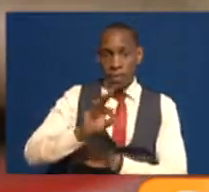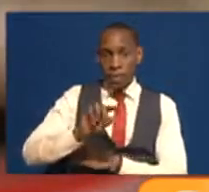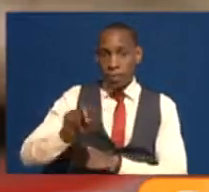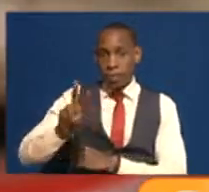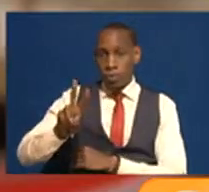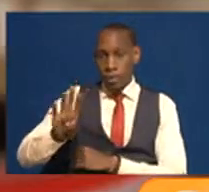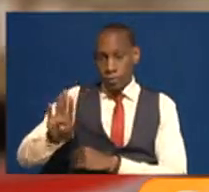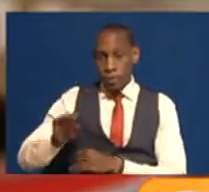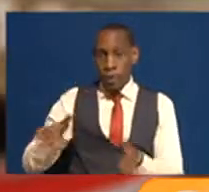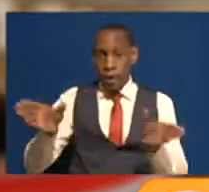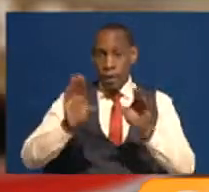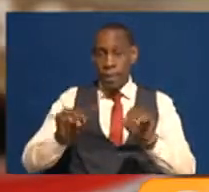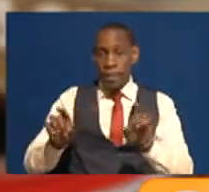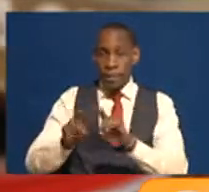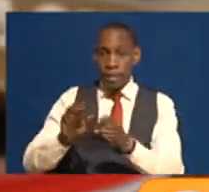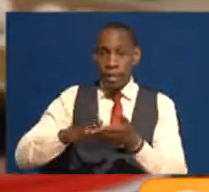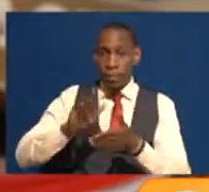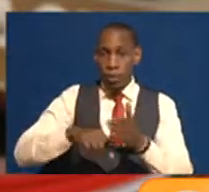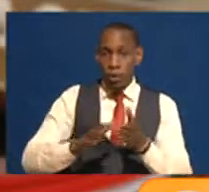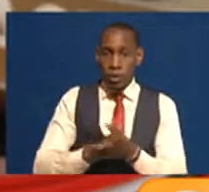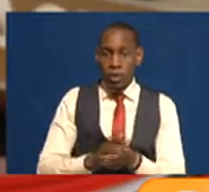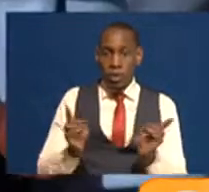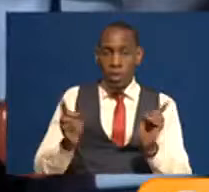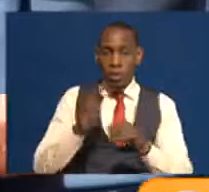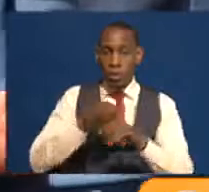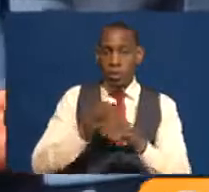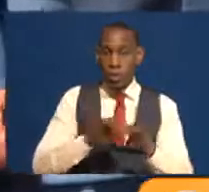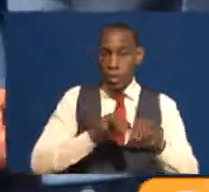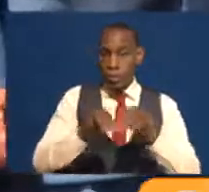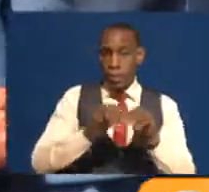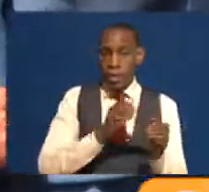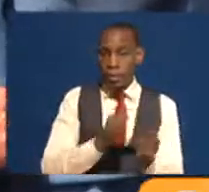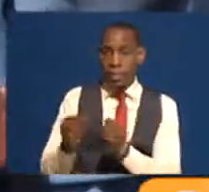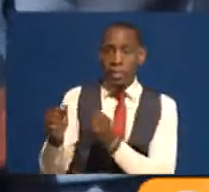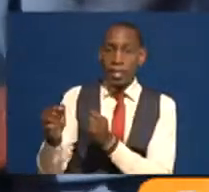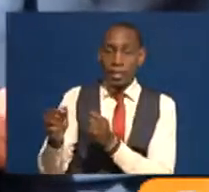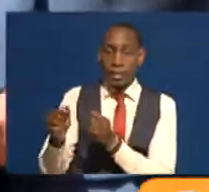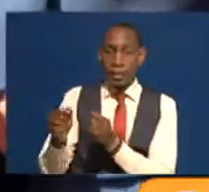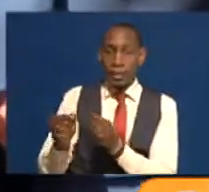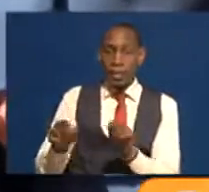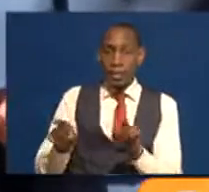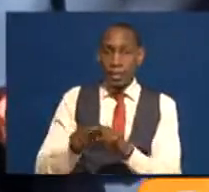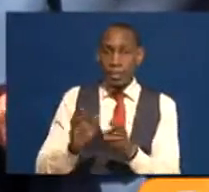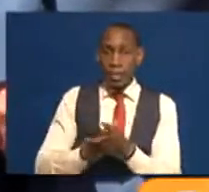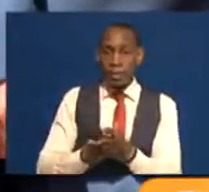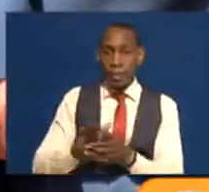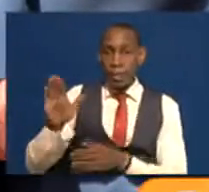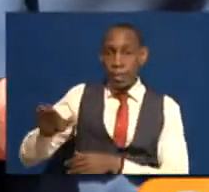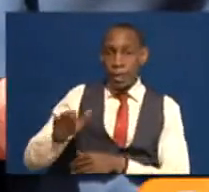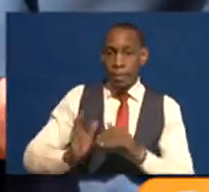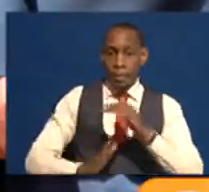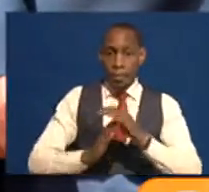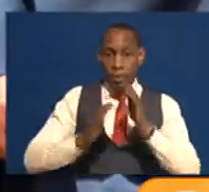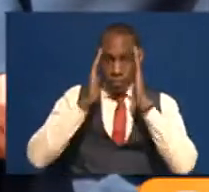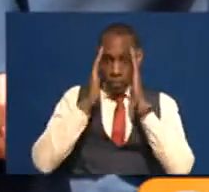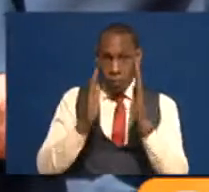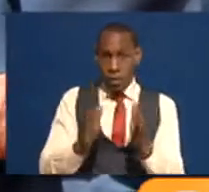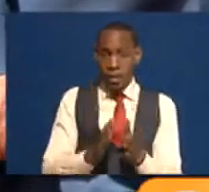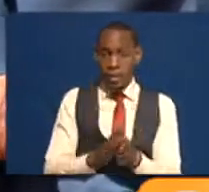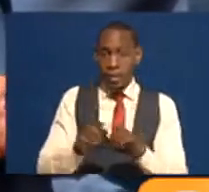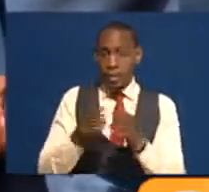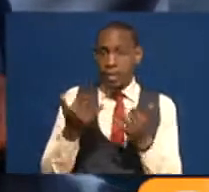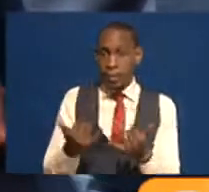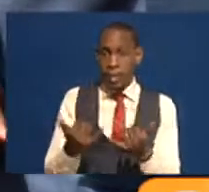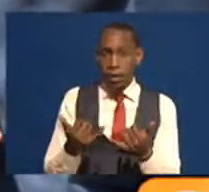2023-2024 budget, as well as the medium-term debt management strategy, among the House top priorities between